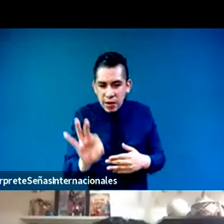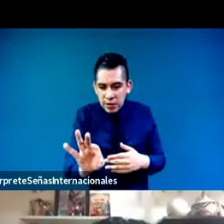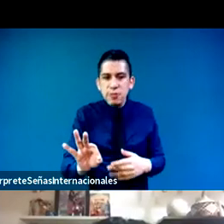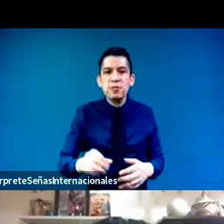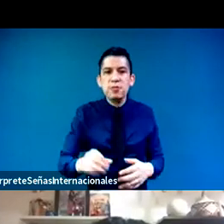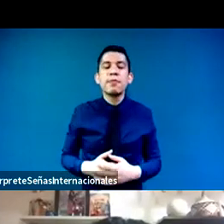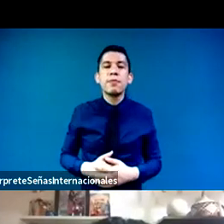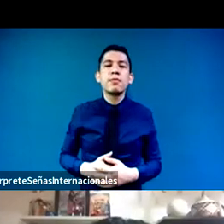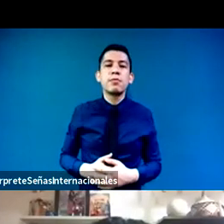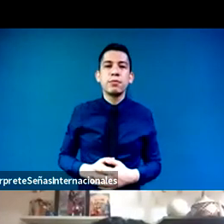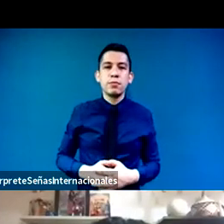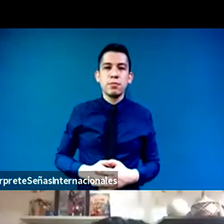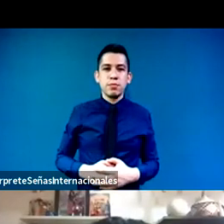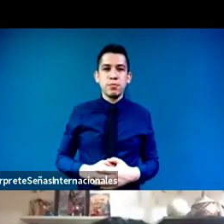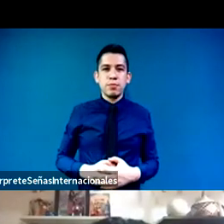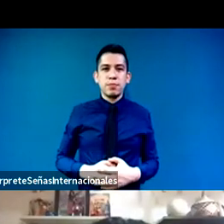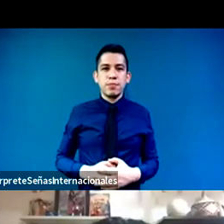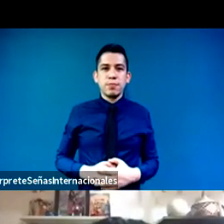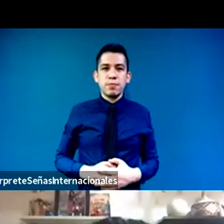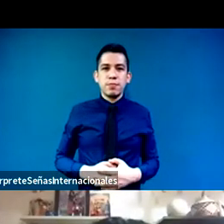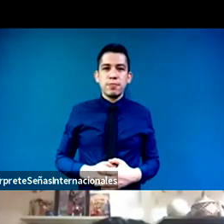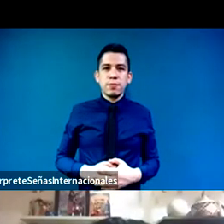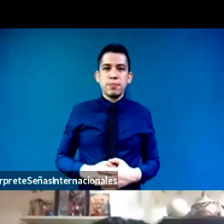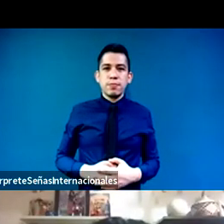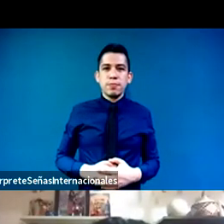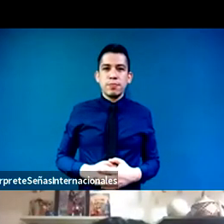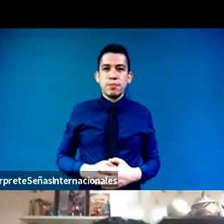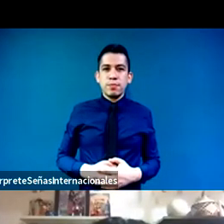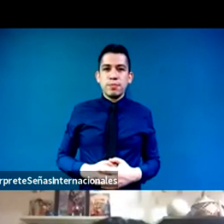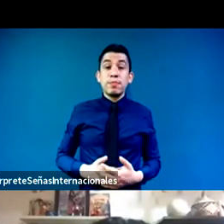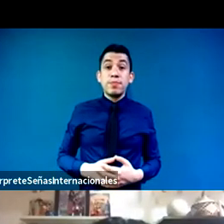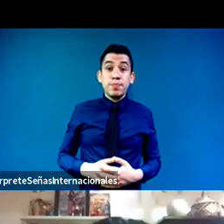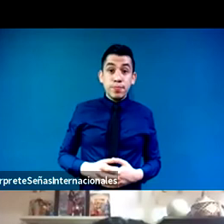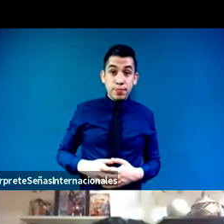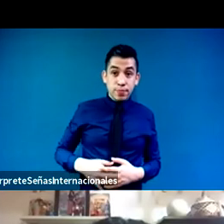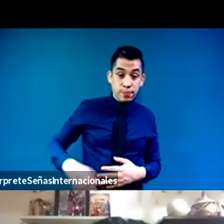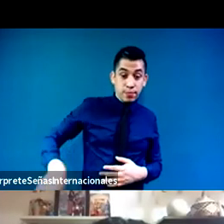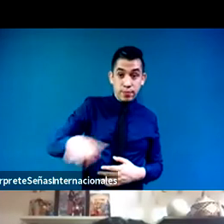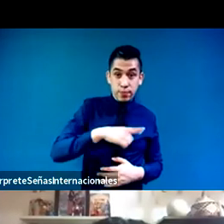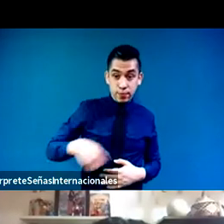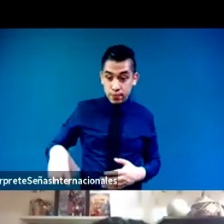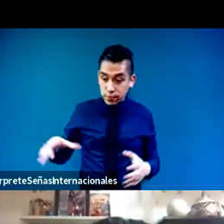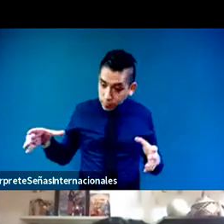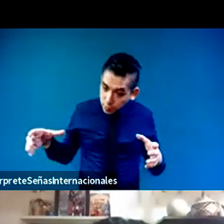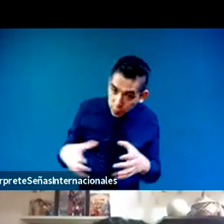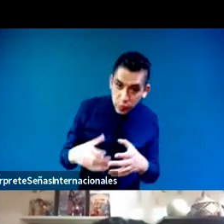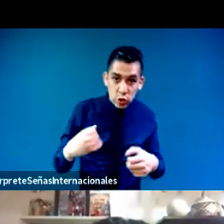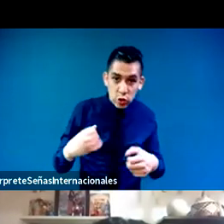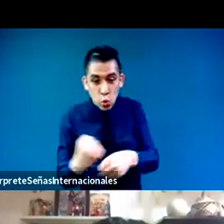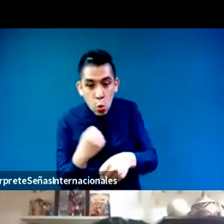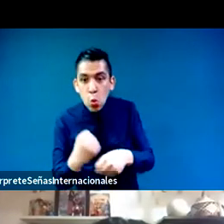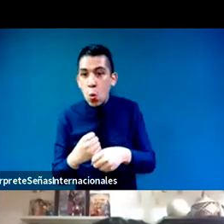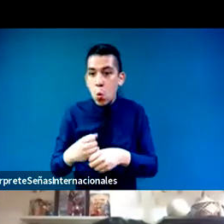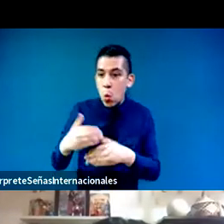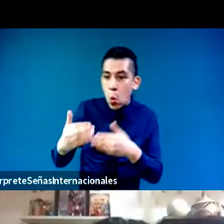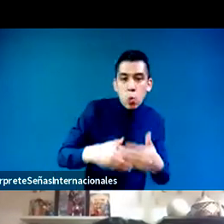How does the Action Coalition aim to reverse gender hostile politics in this